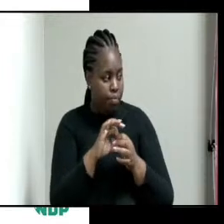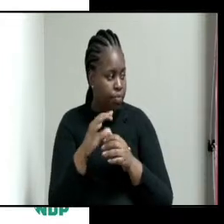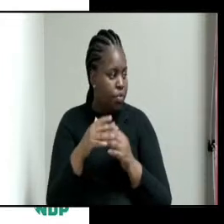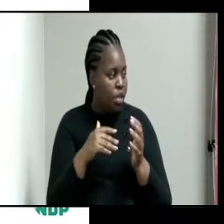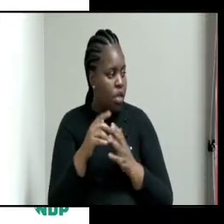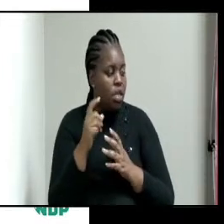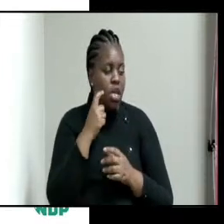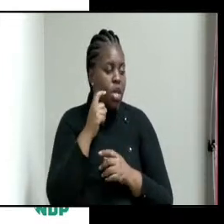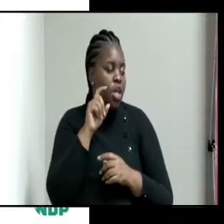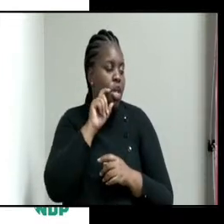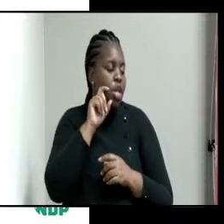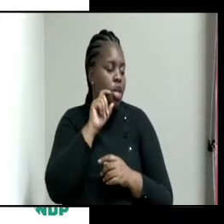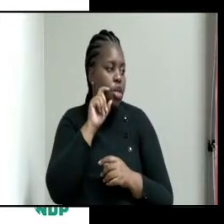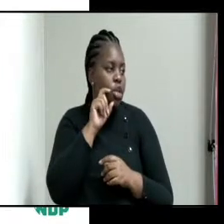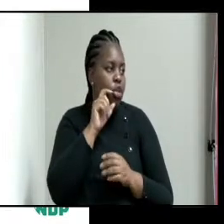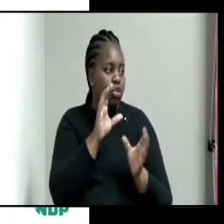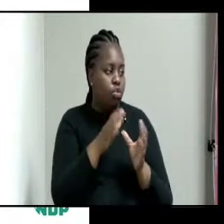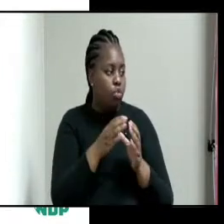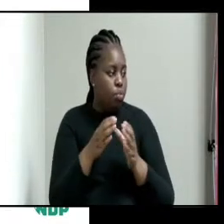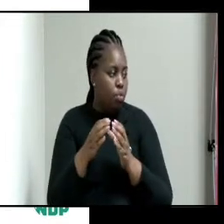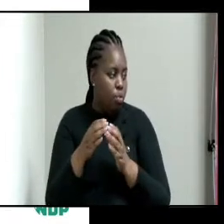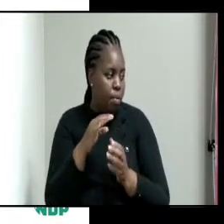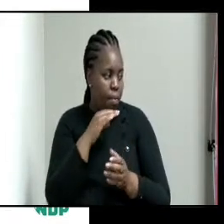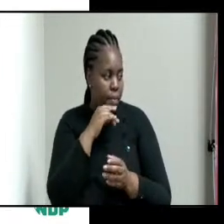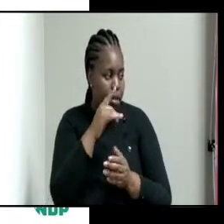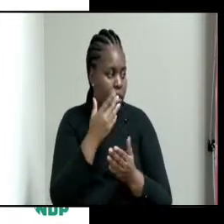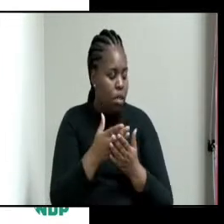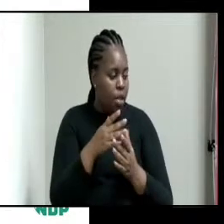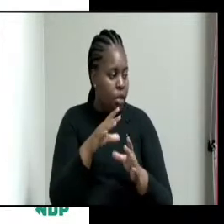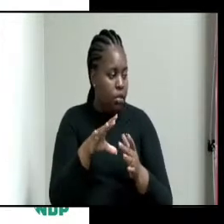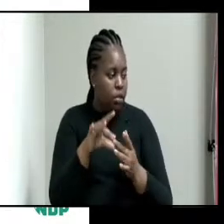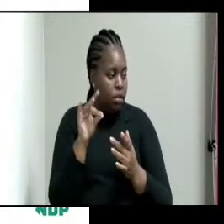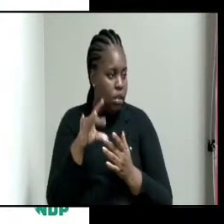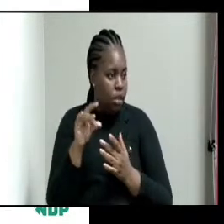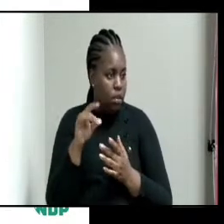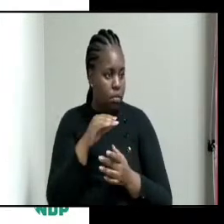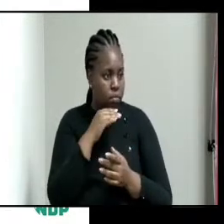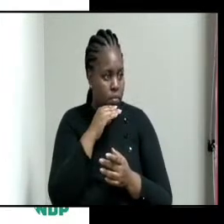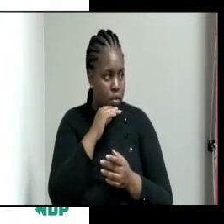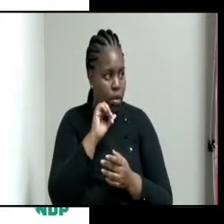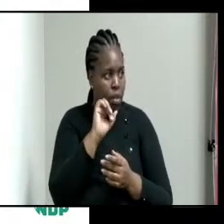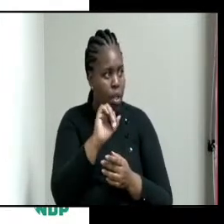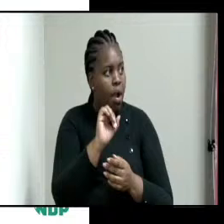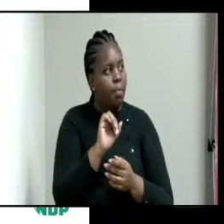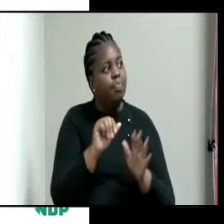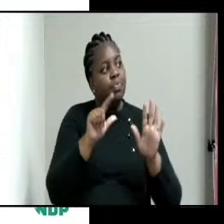group and their selection. So we'll quickly go through the